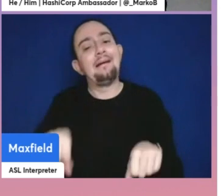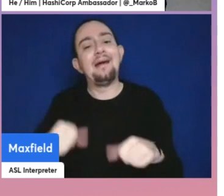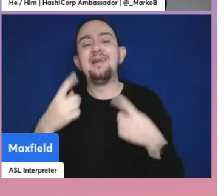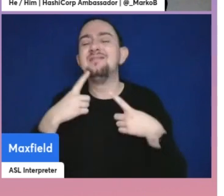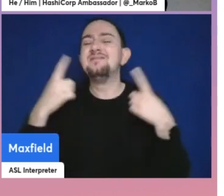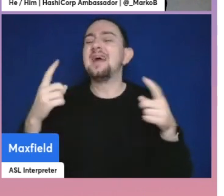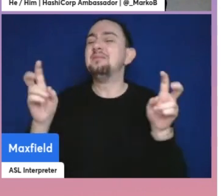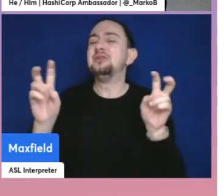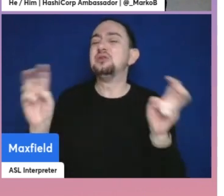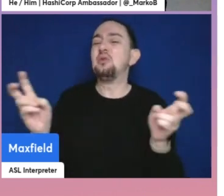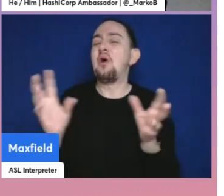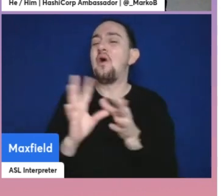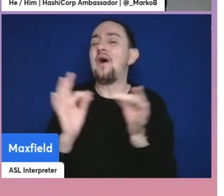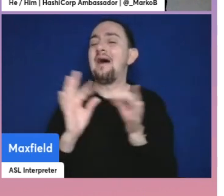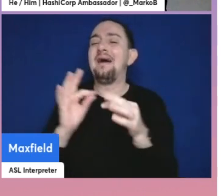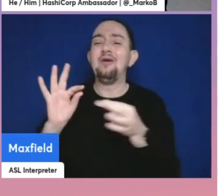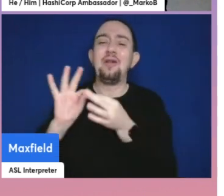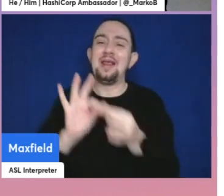for the software testing.